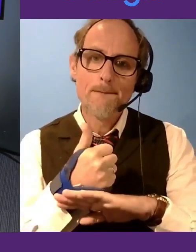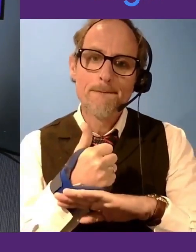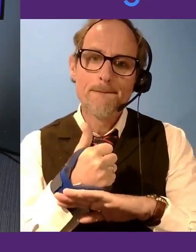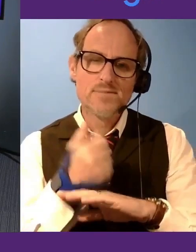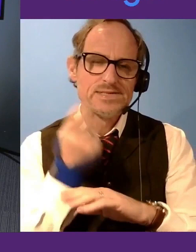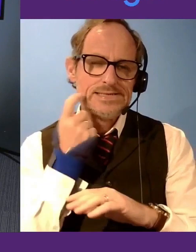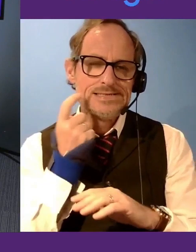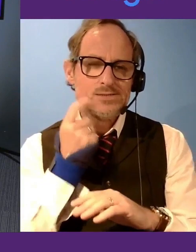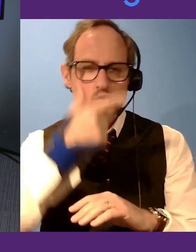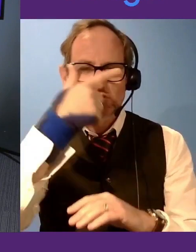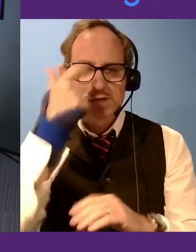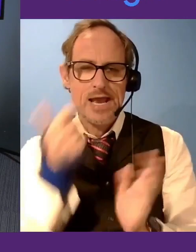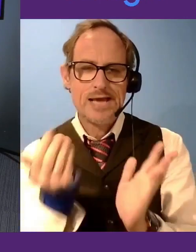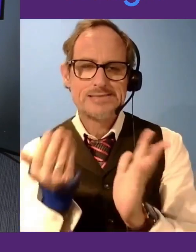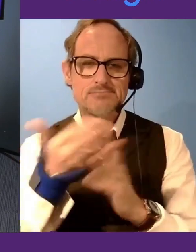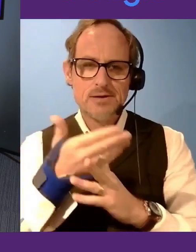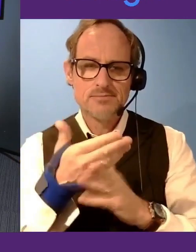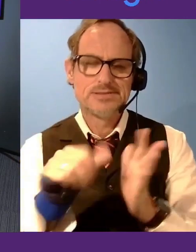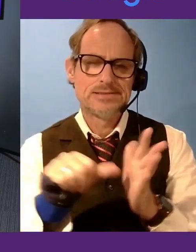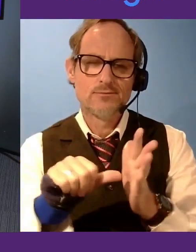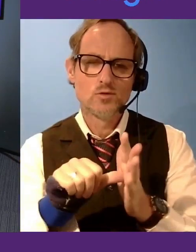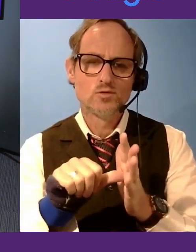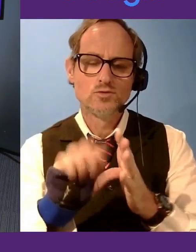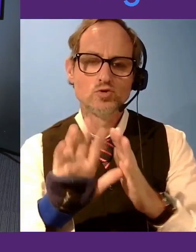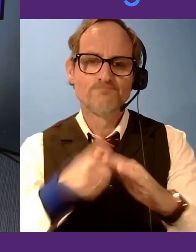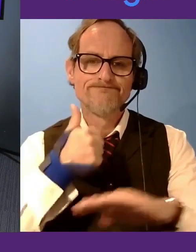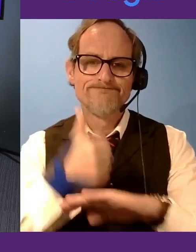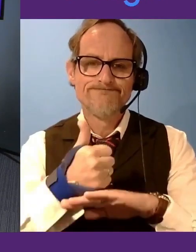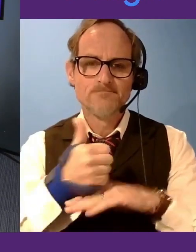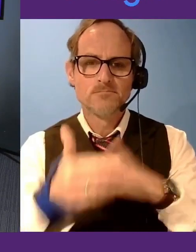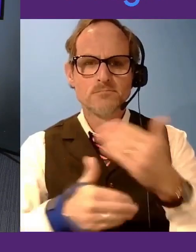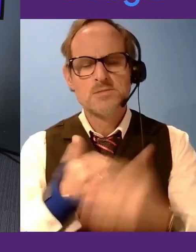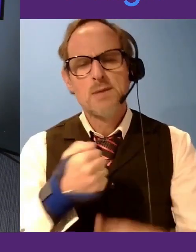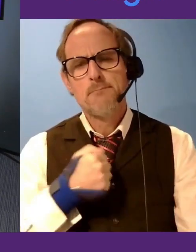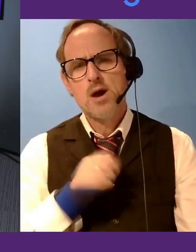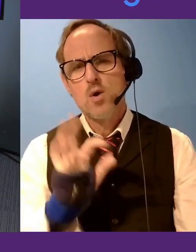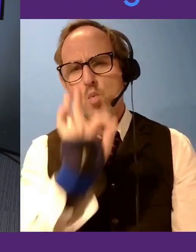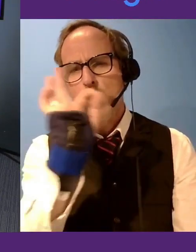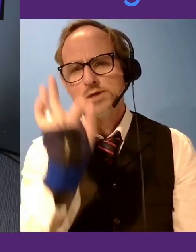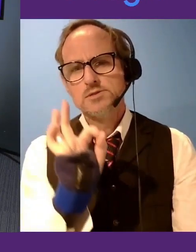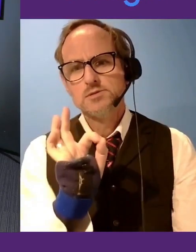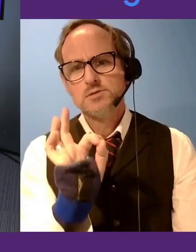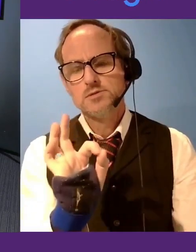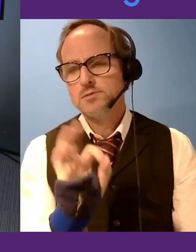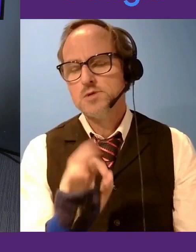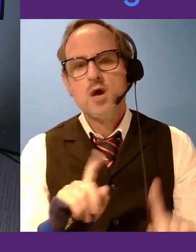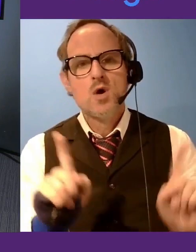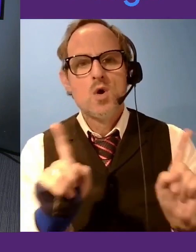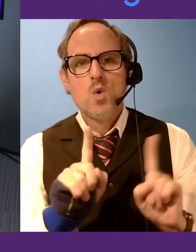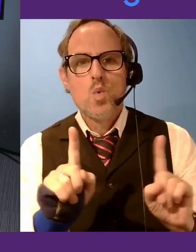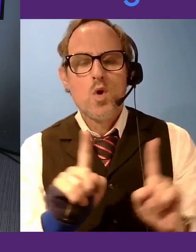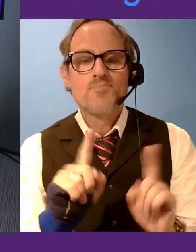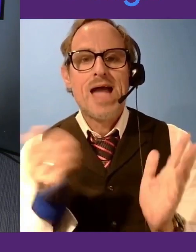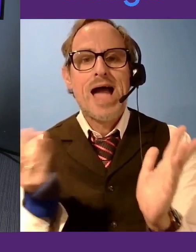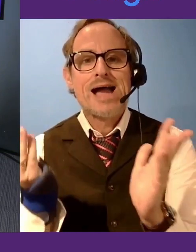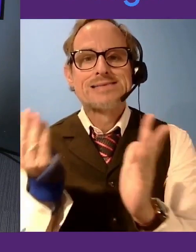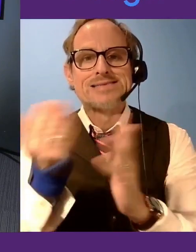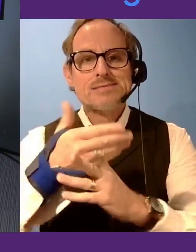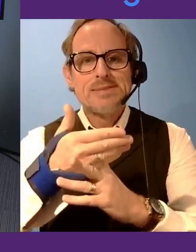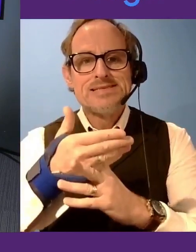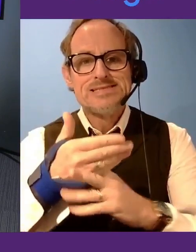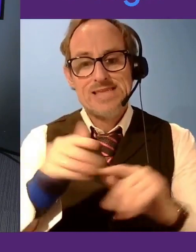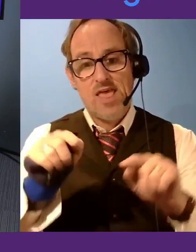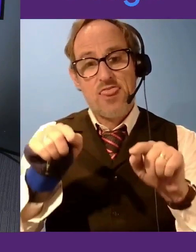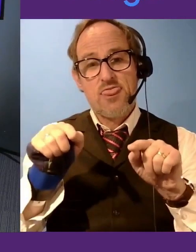had for you was, what are the low-hanging fruits of accessibilities that we could point